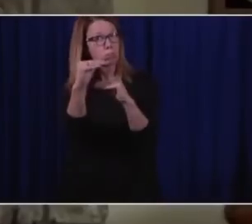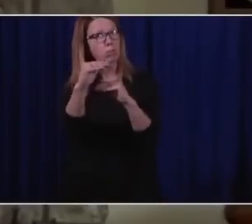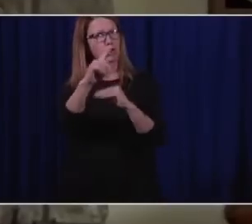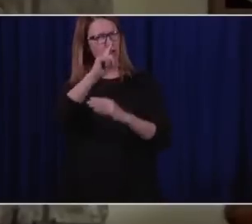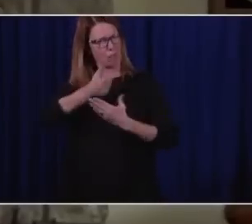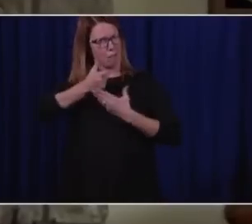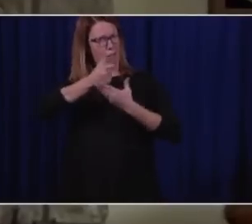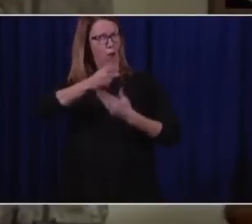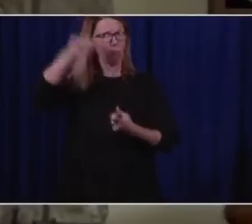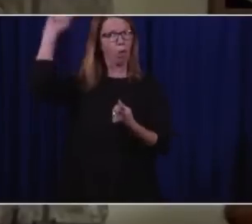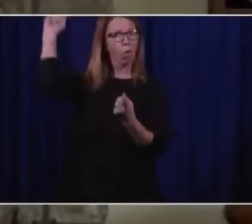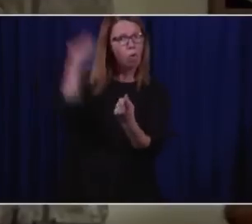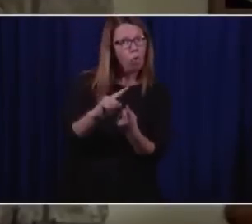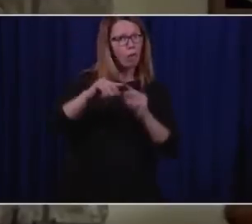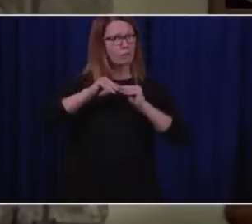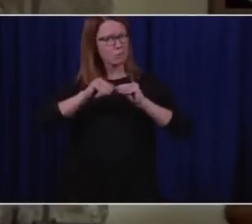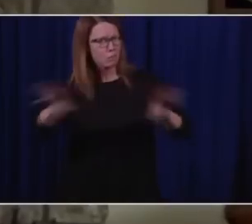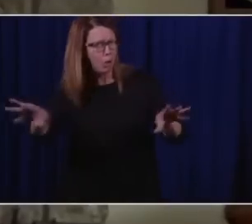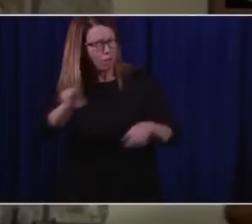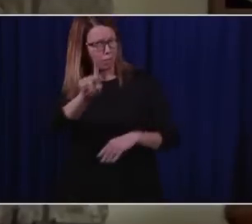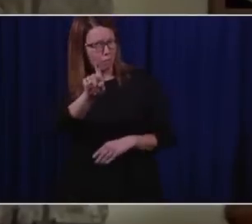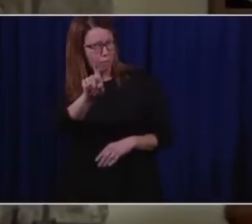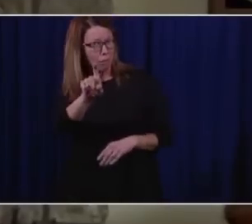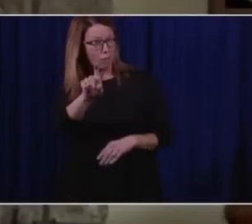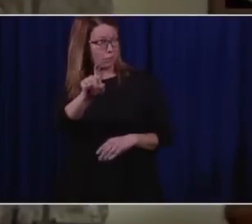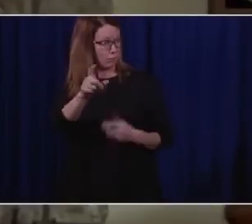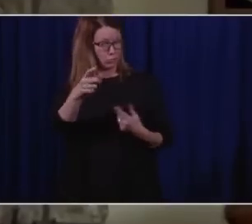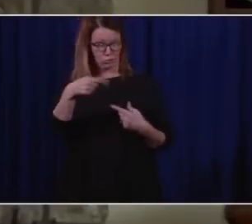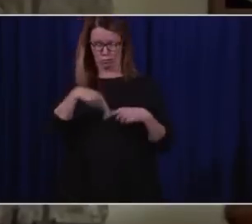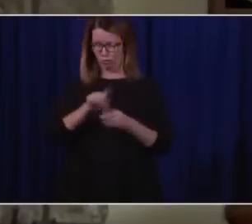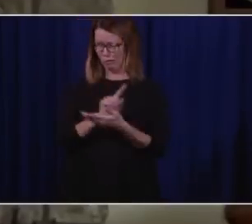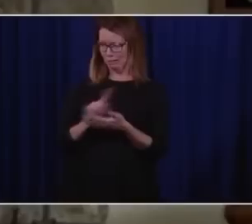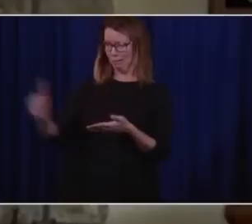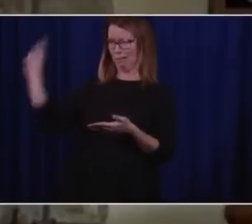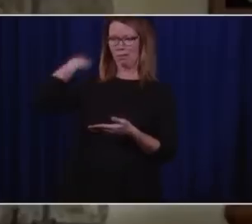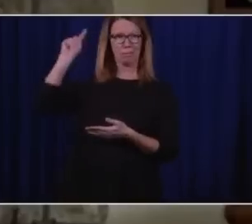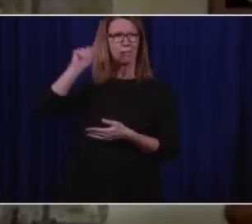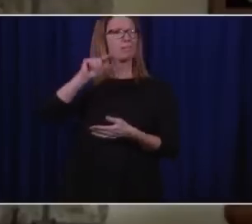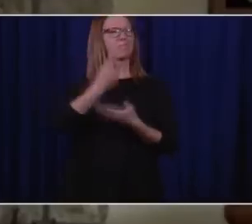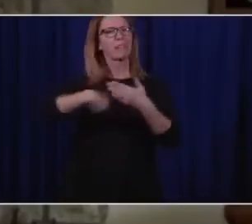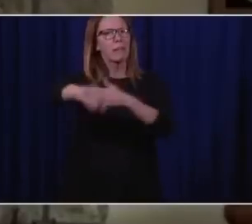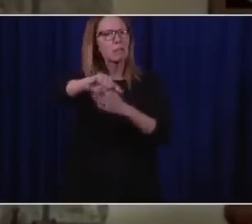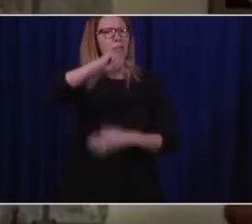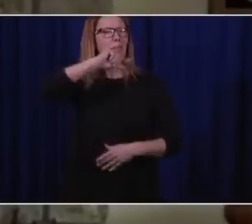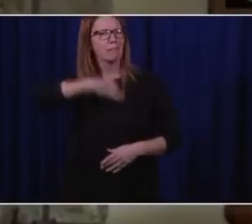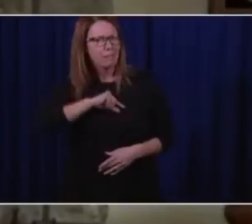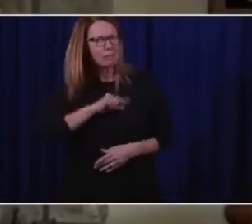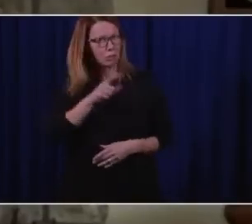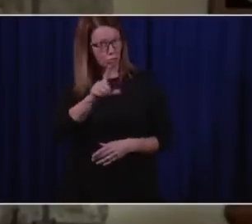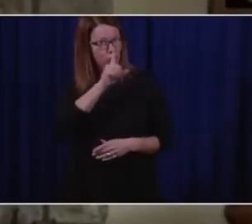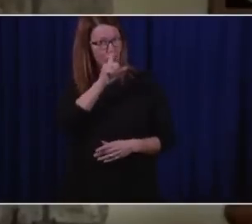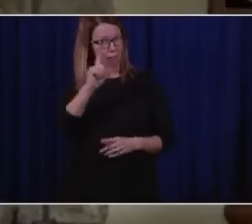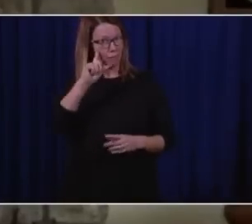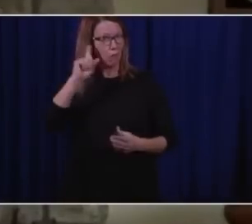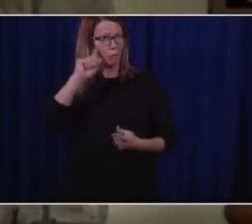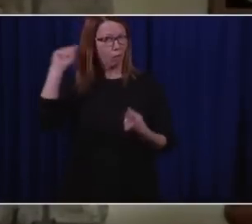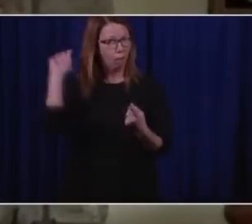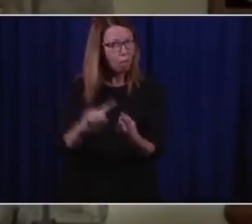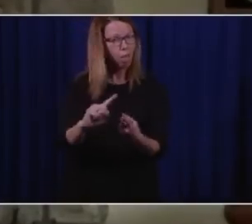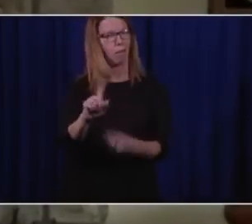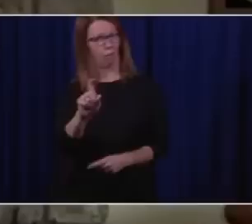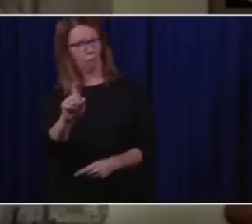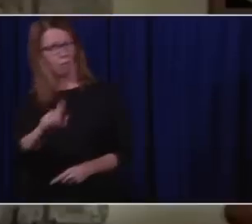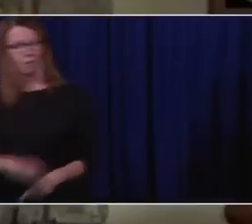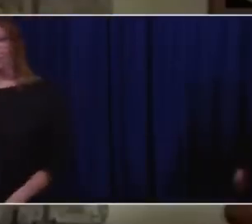helping curb the spread of COVID-19 during next week with Thanksgiving celebrations? Thank you. Ben, I think it's going to